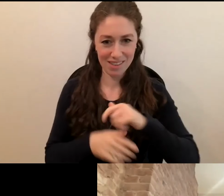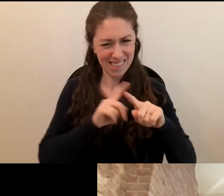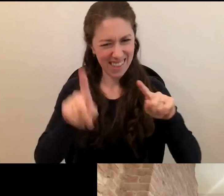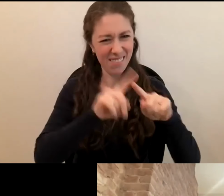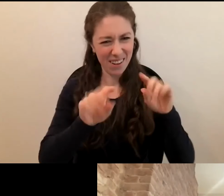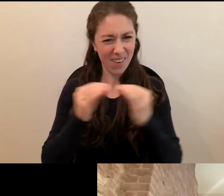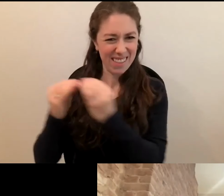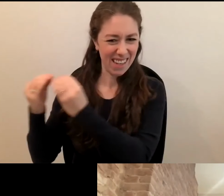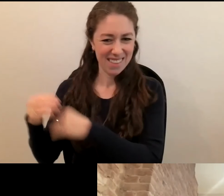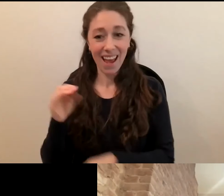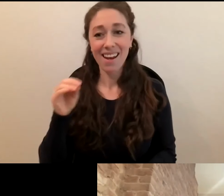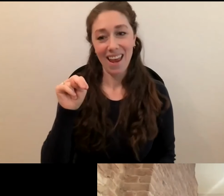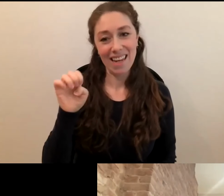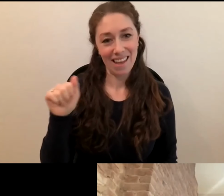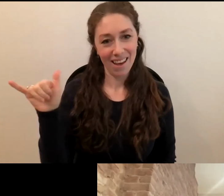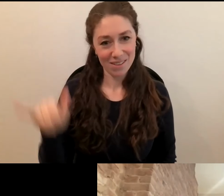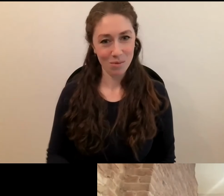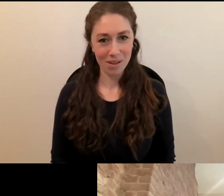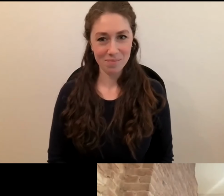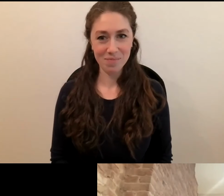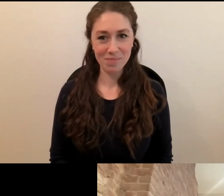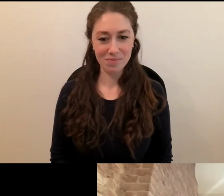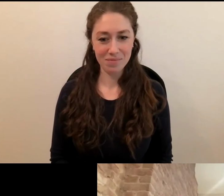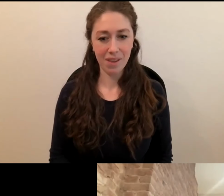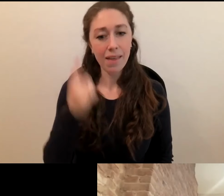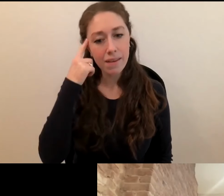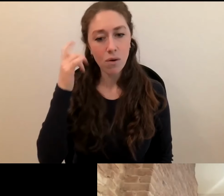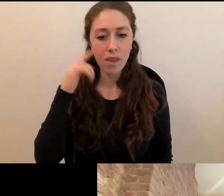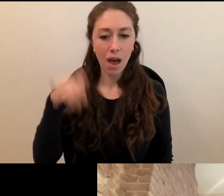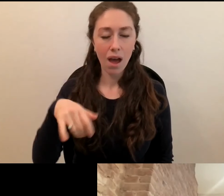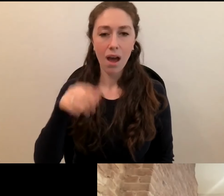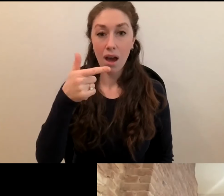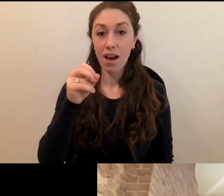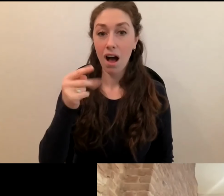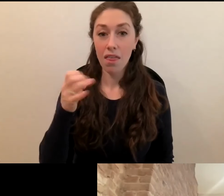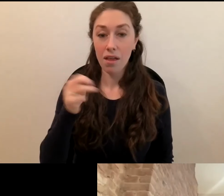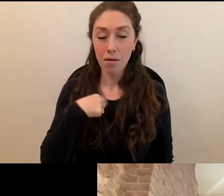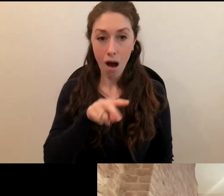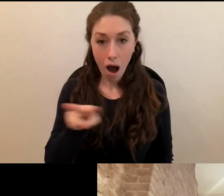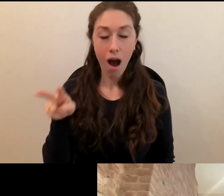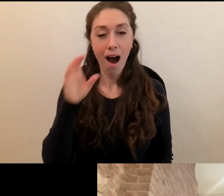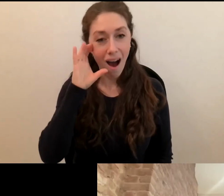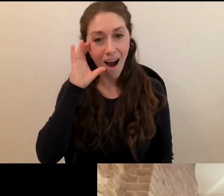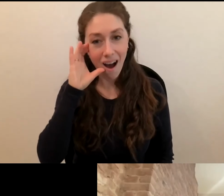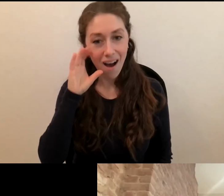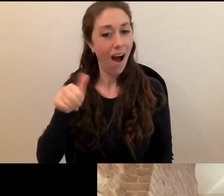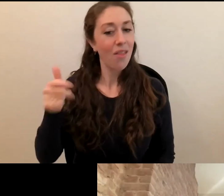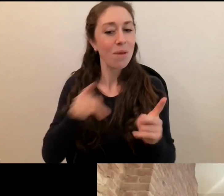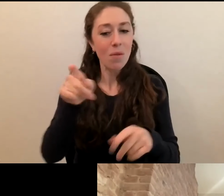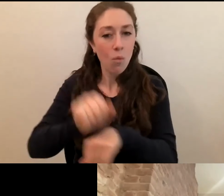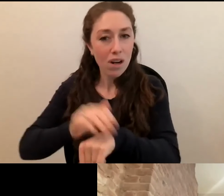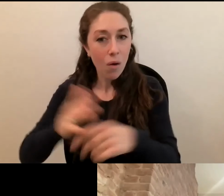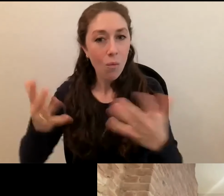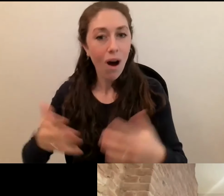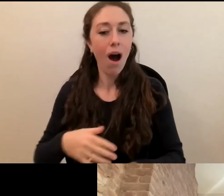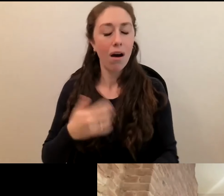as with NEA. And so, you know, I think for the Gotham, this is always just great to hear, what are other people working on? How can